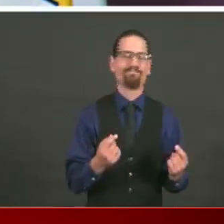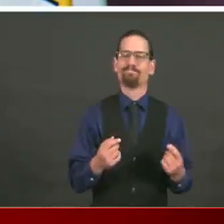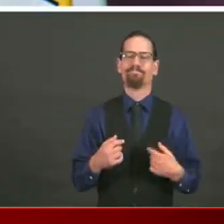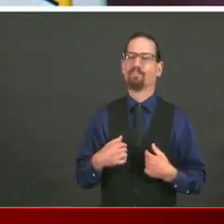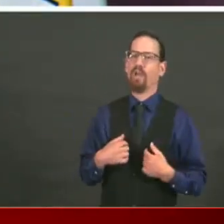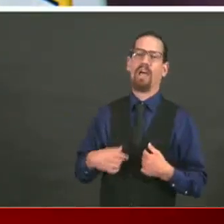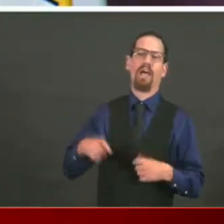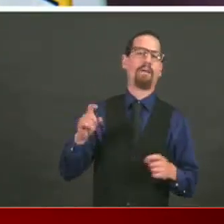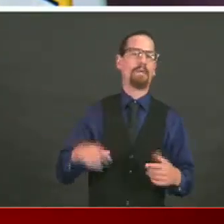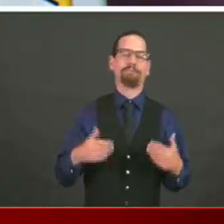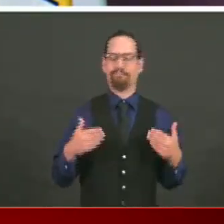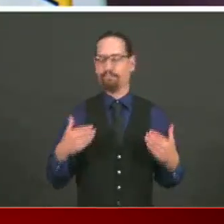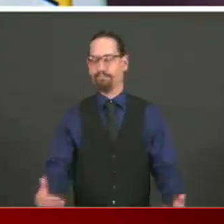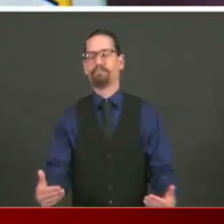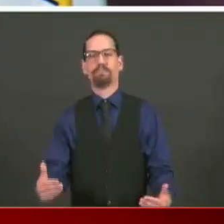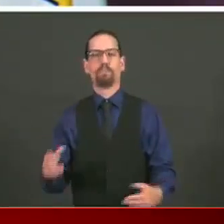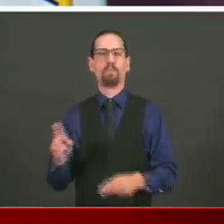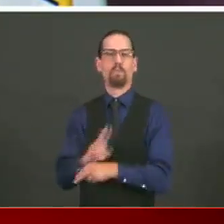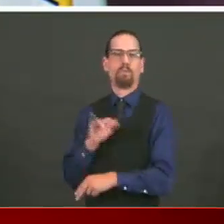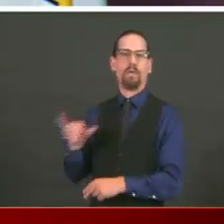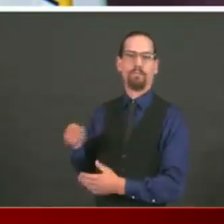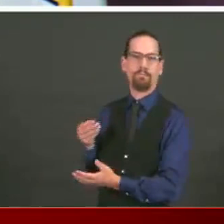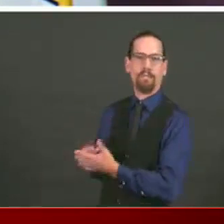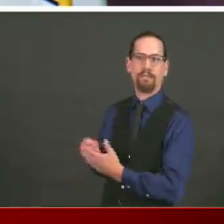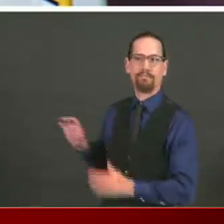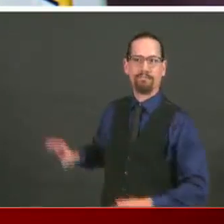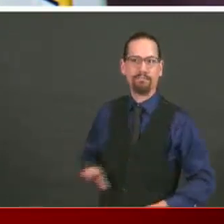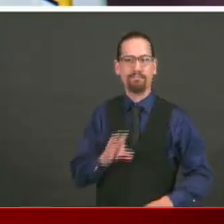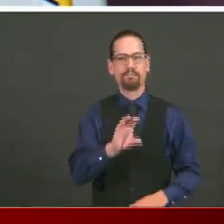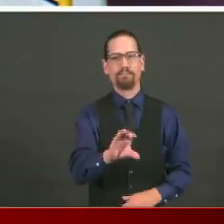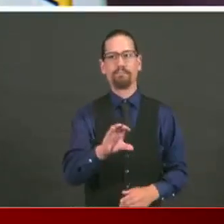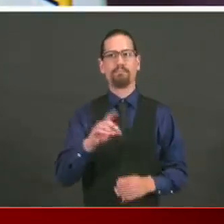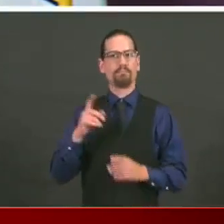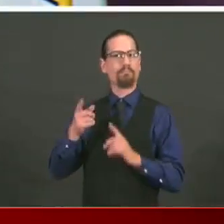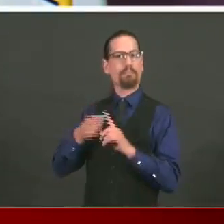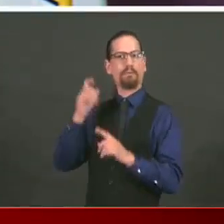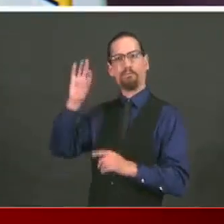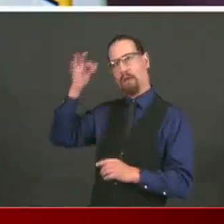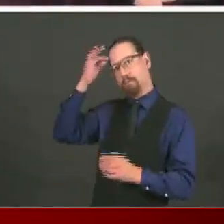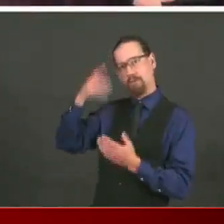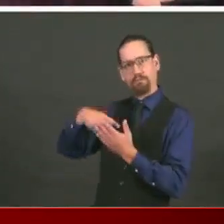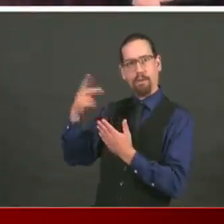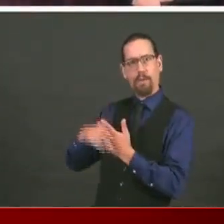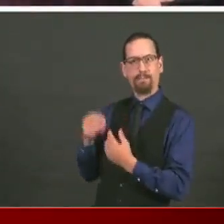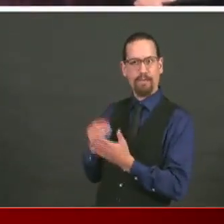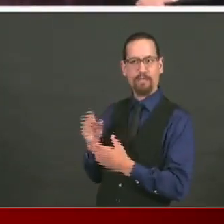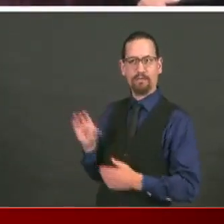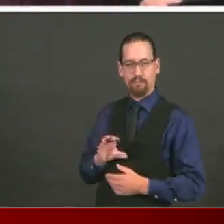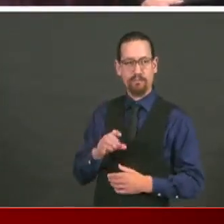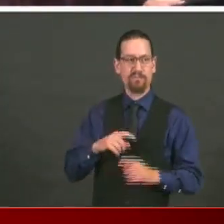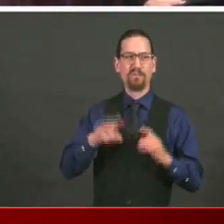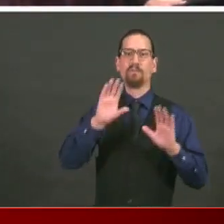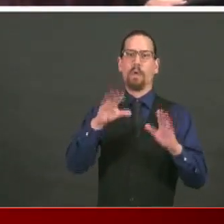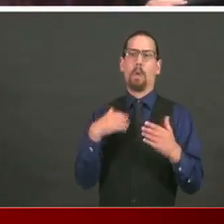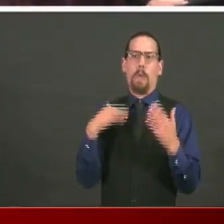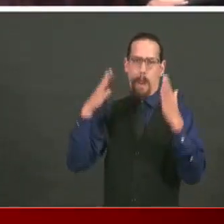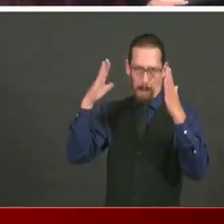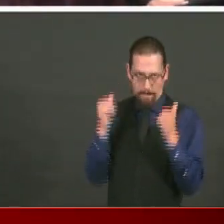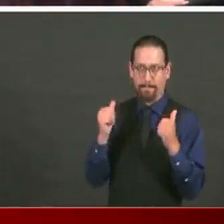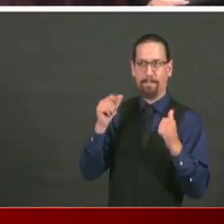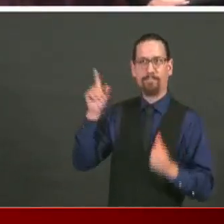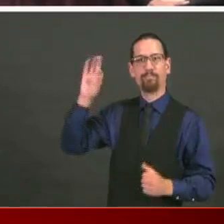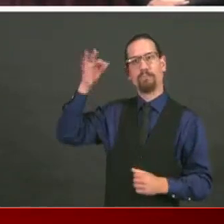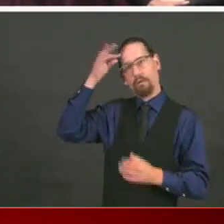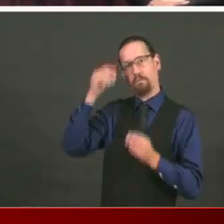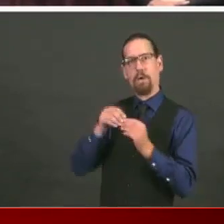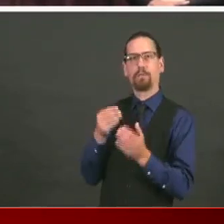do something. And I hope Congress does the right thing and sends us more. And then if they do, we can do even more of this. So